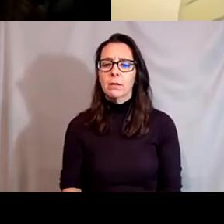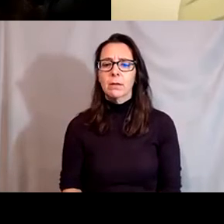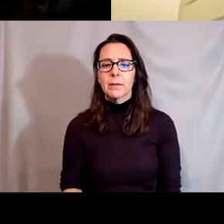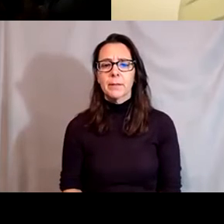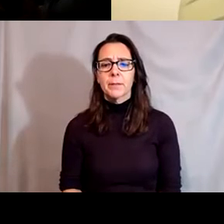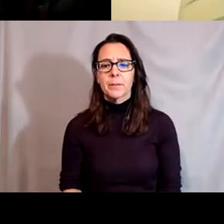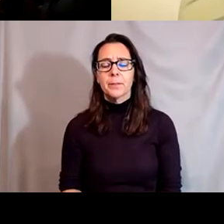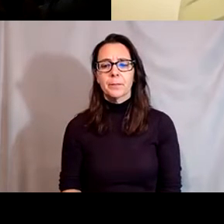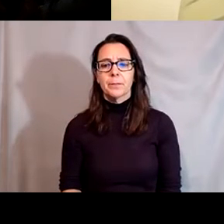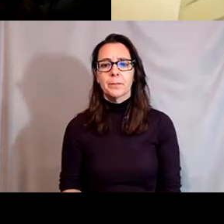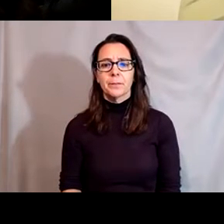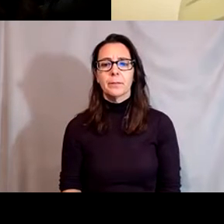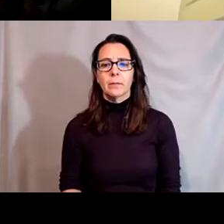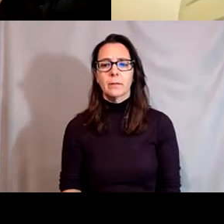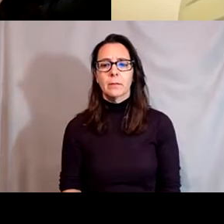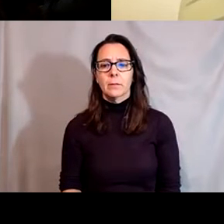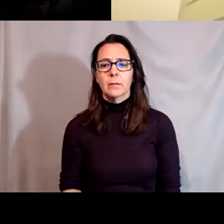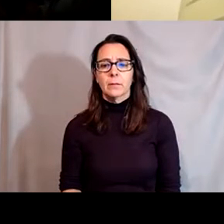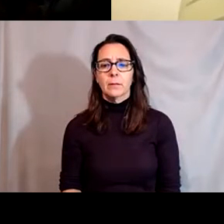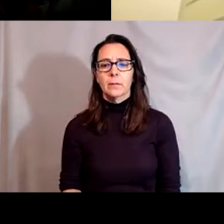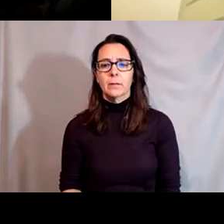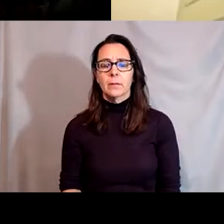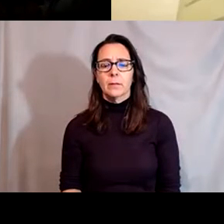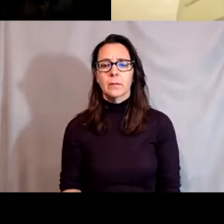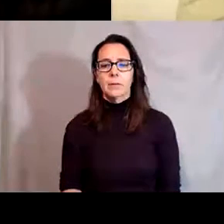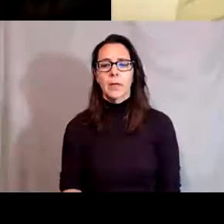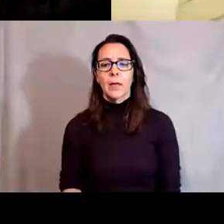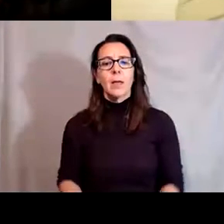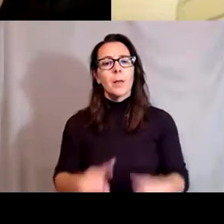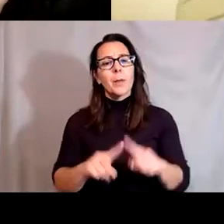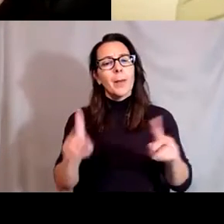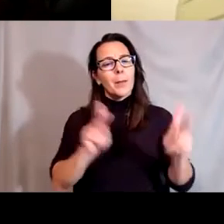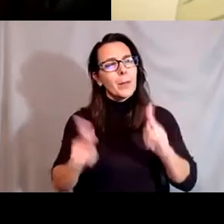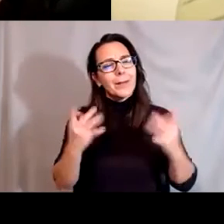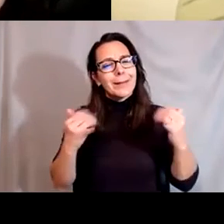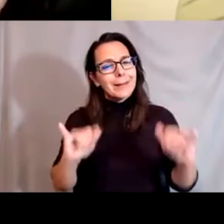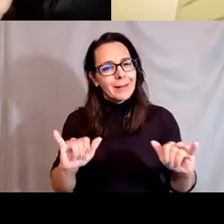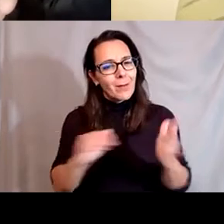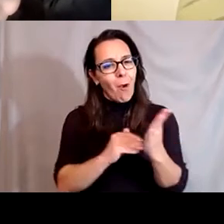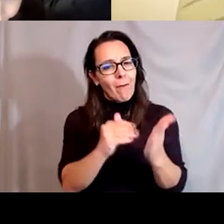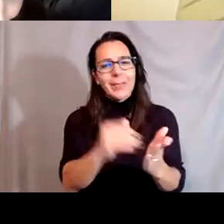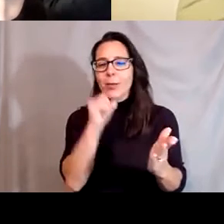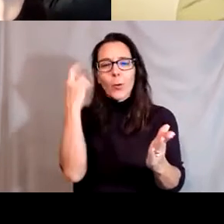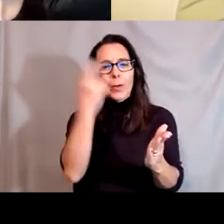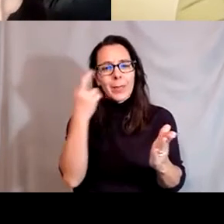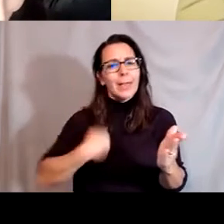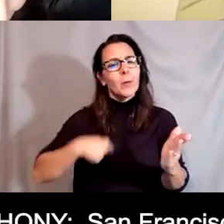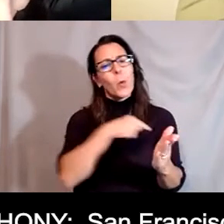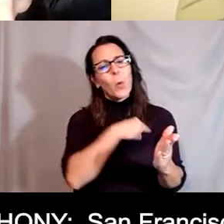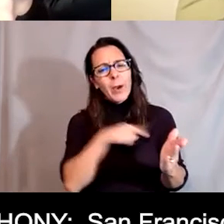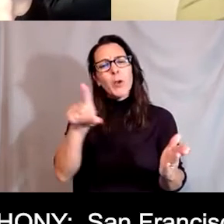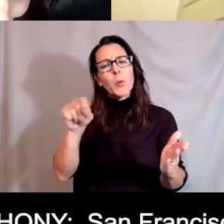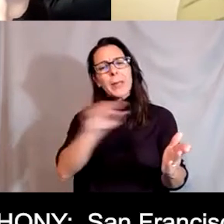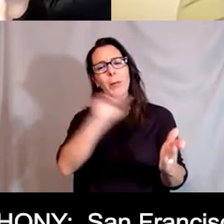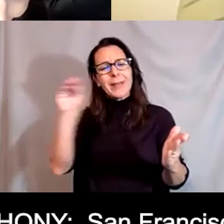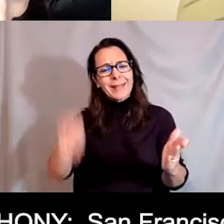people don't seem to realize that at times. And people don't seem to realize that at times. I mean, it's just amazing. I mean, San